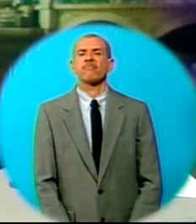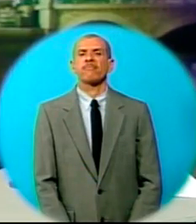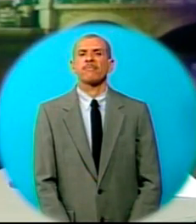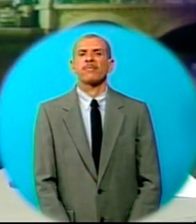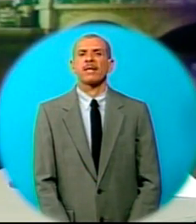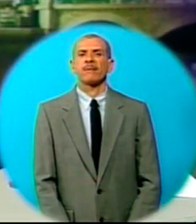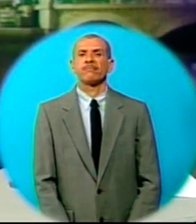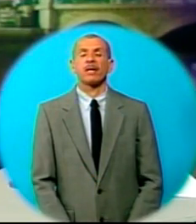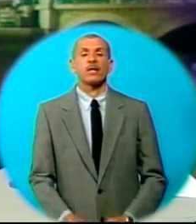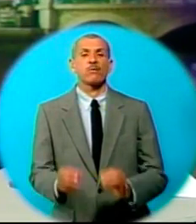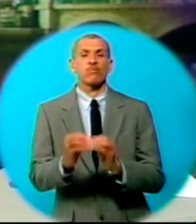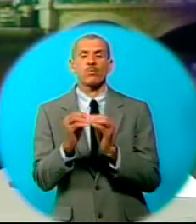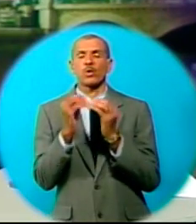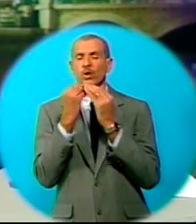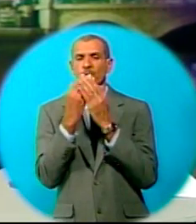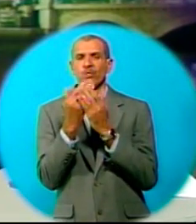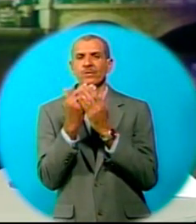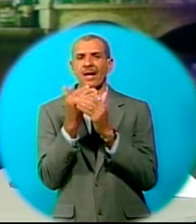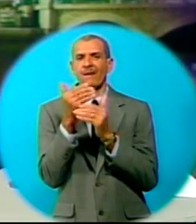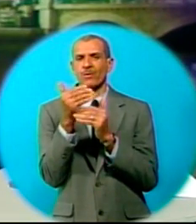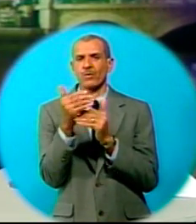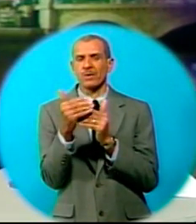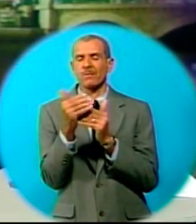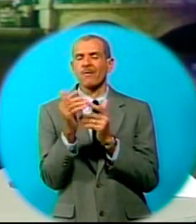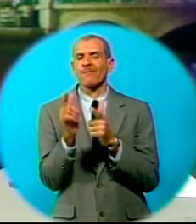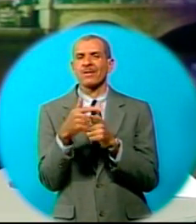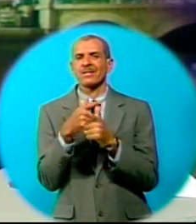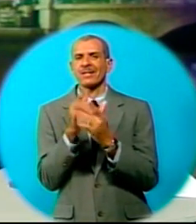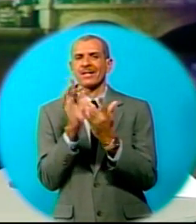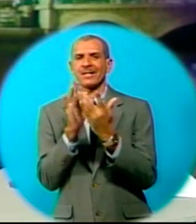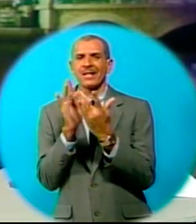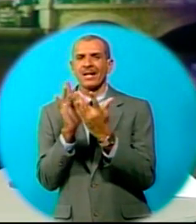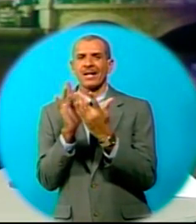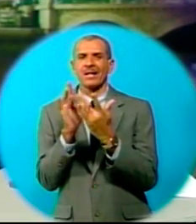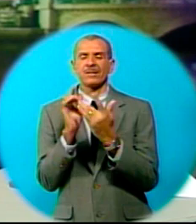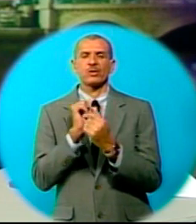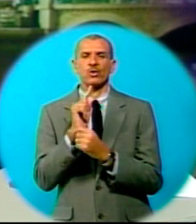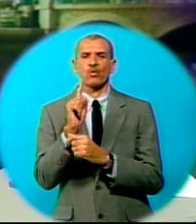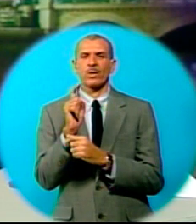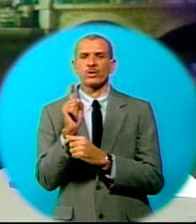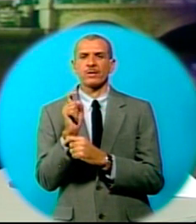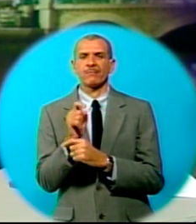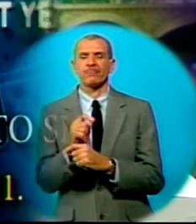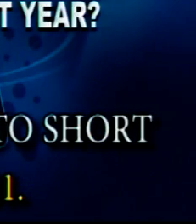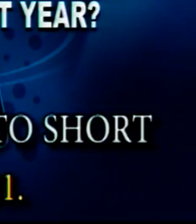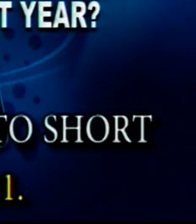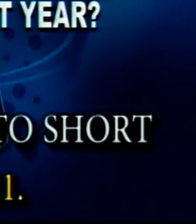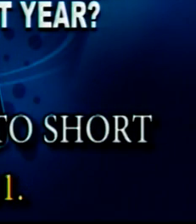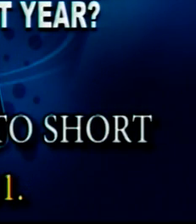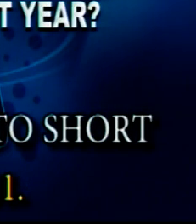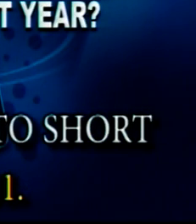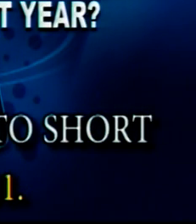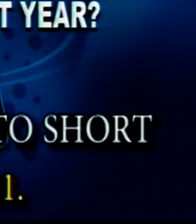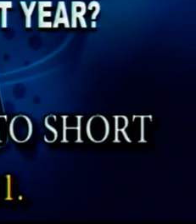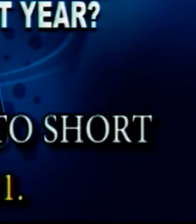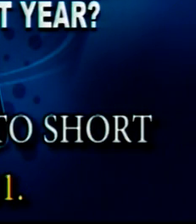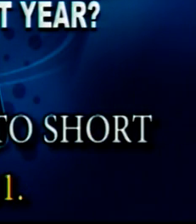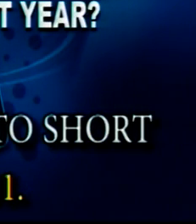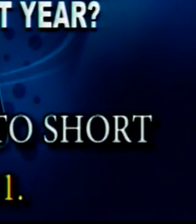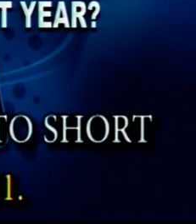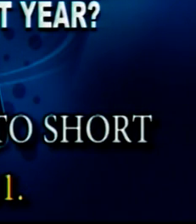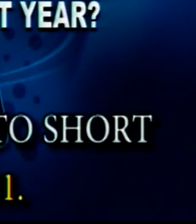names will be mounted on the wall reflect and manifest that value of service to this